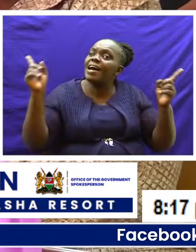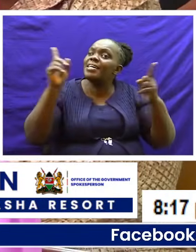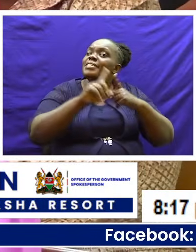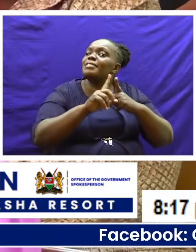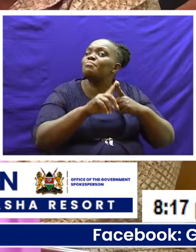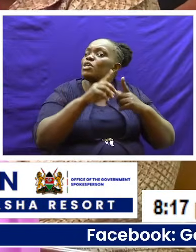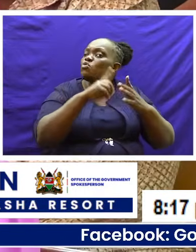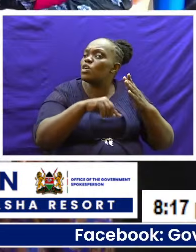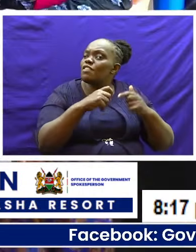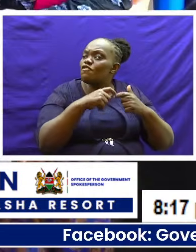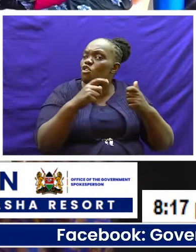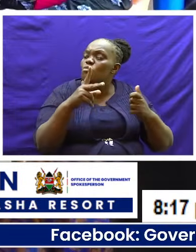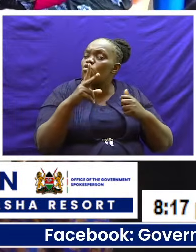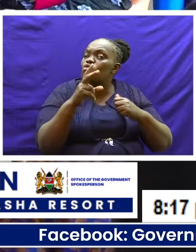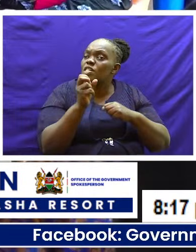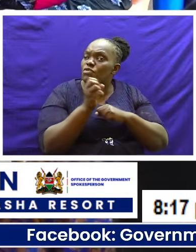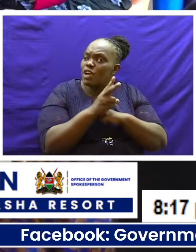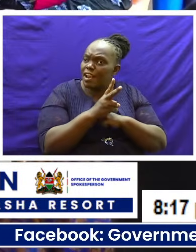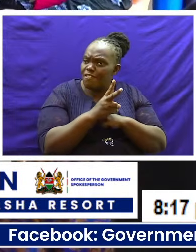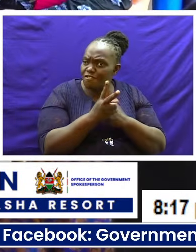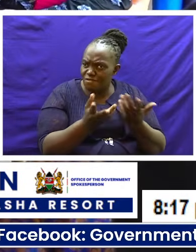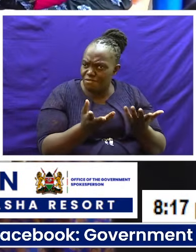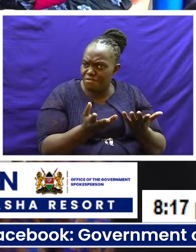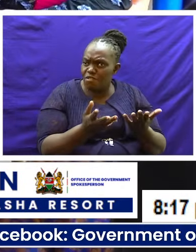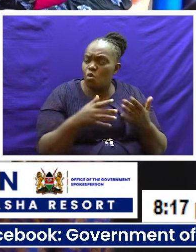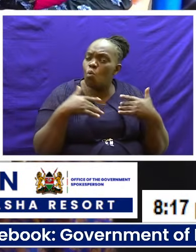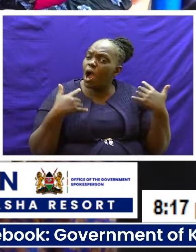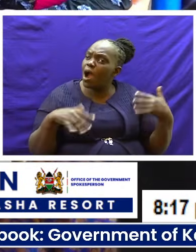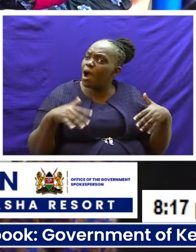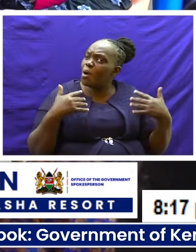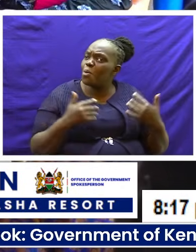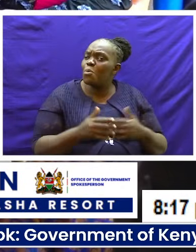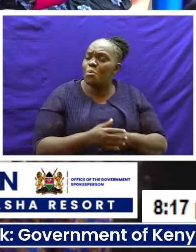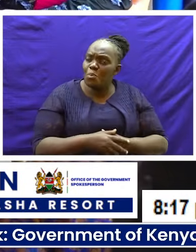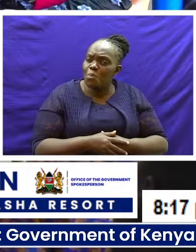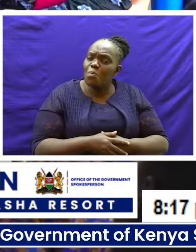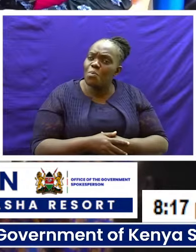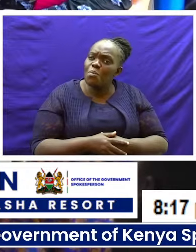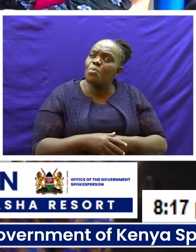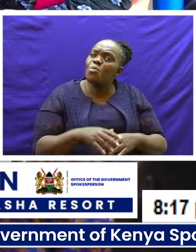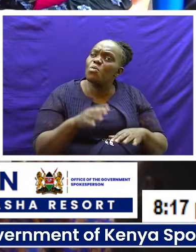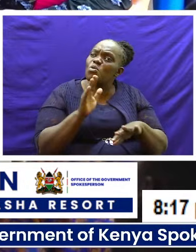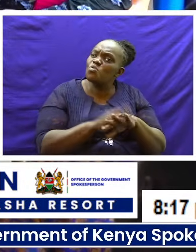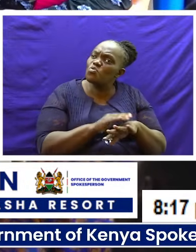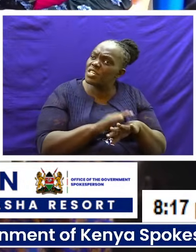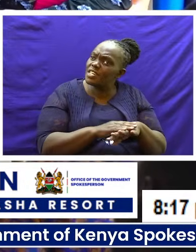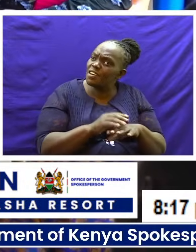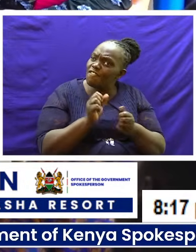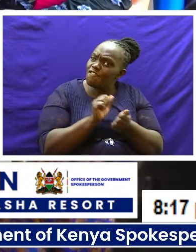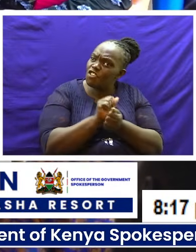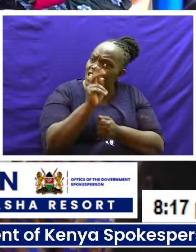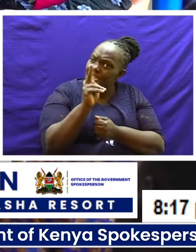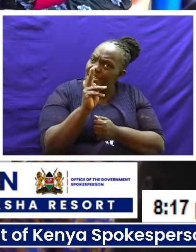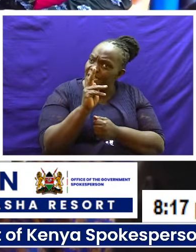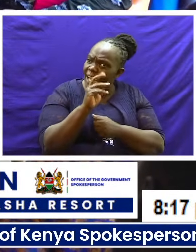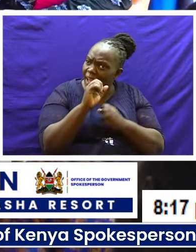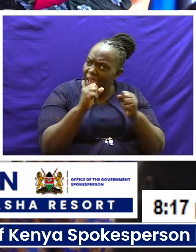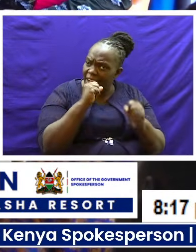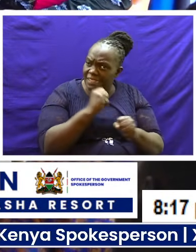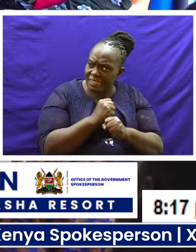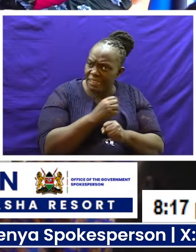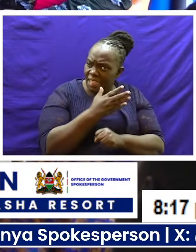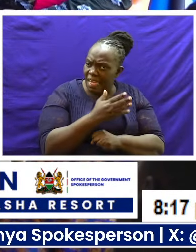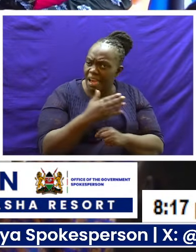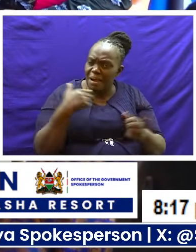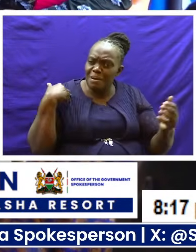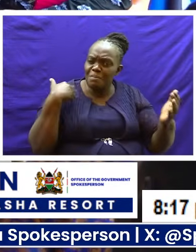since 2012 or 2013 thereabout? Wow. It's been a good 14 years or so. Yes. And